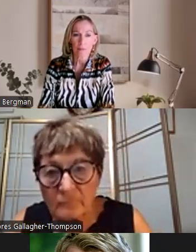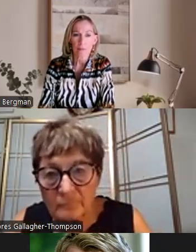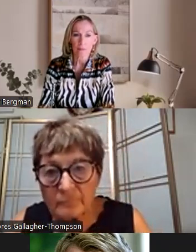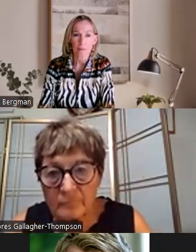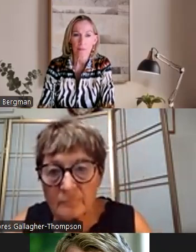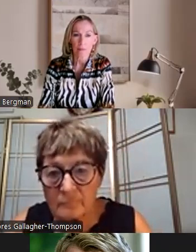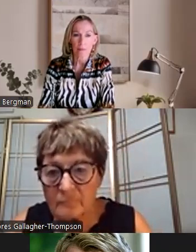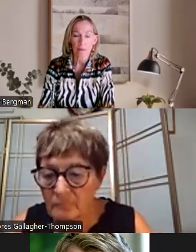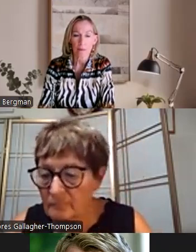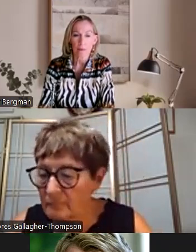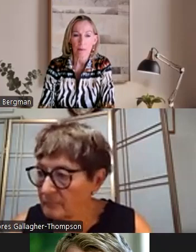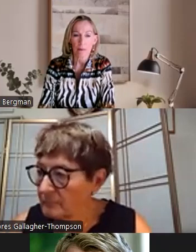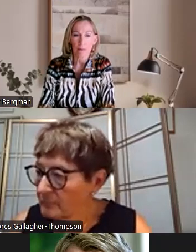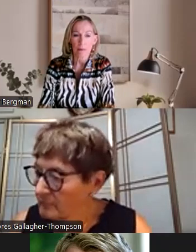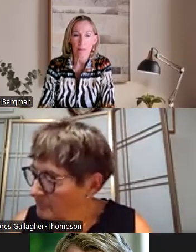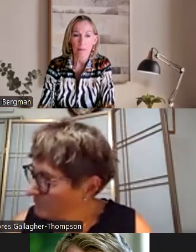available. We've asked